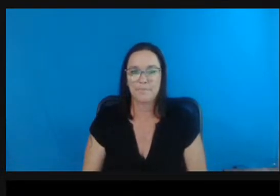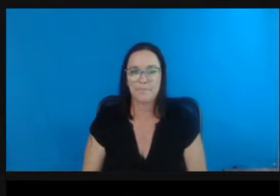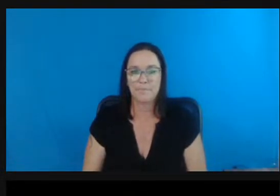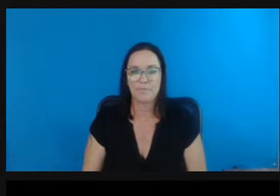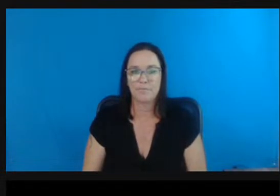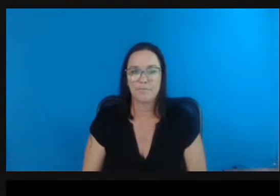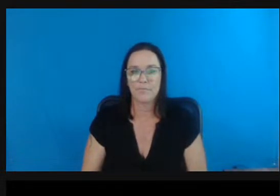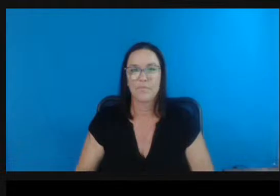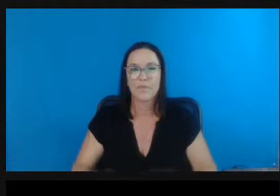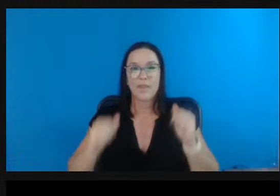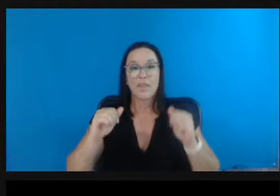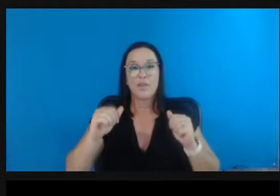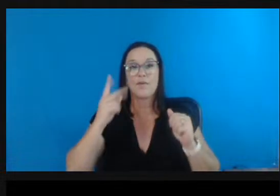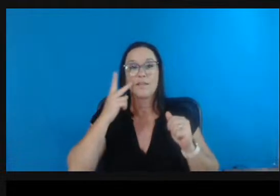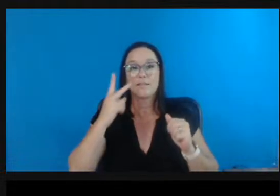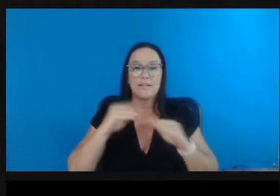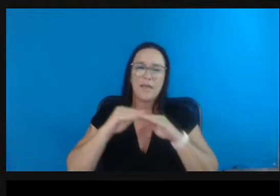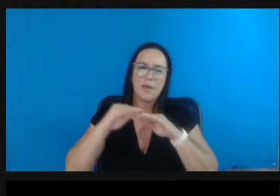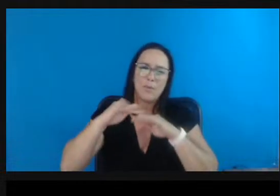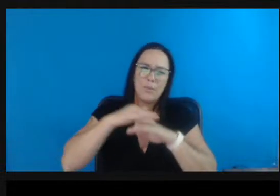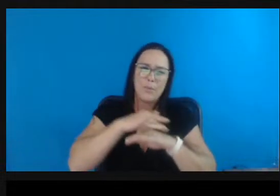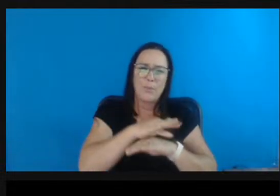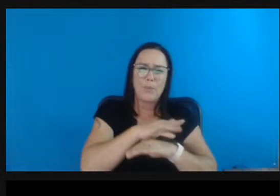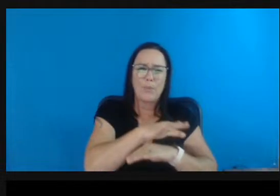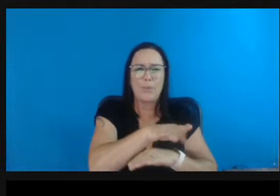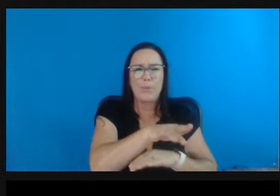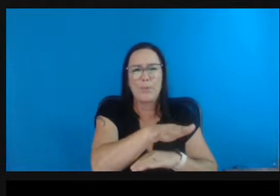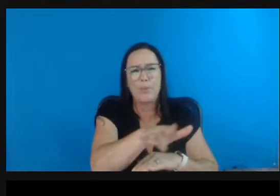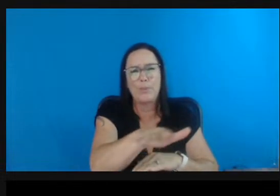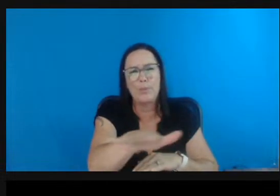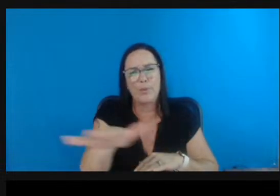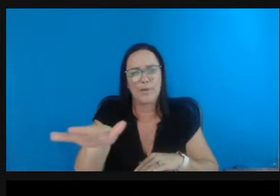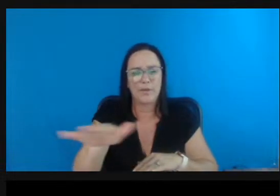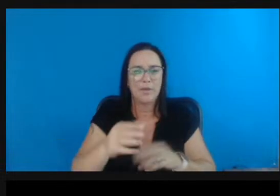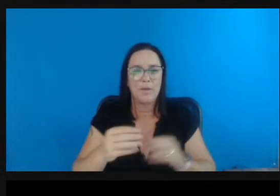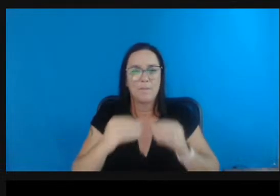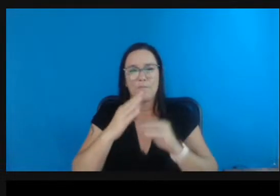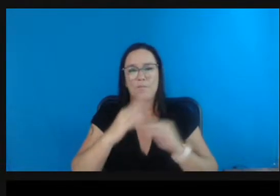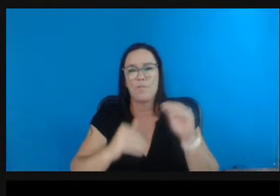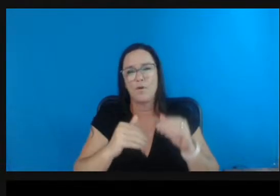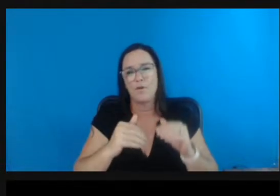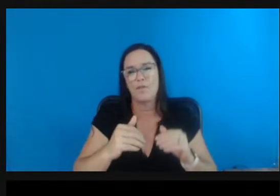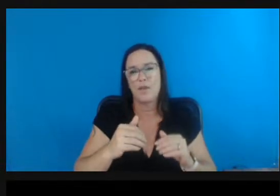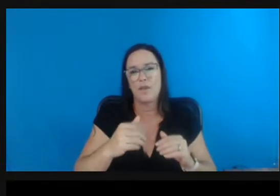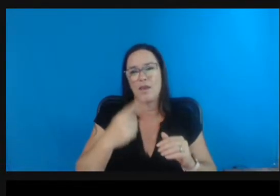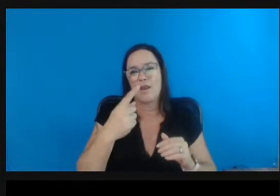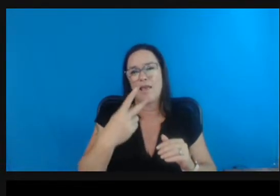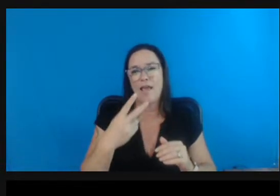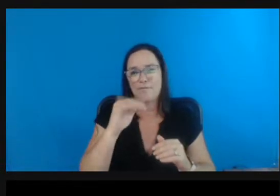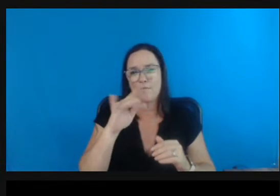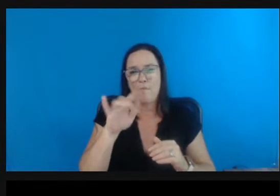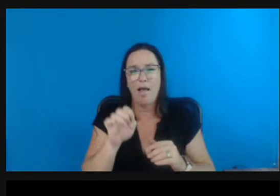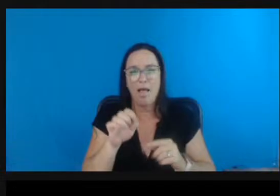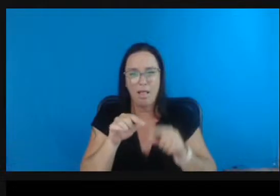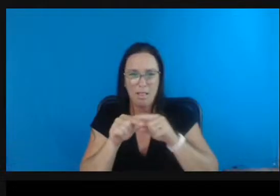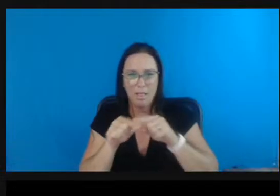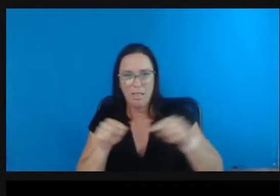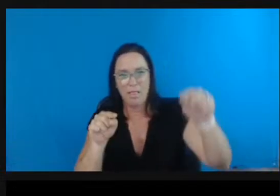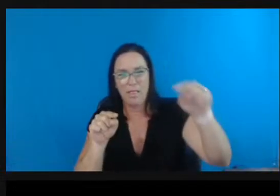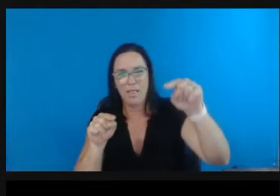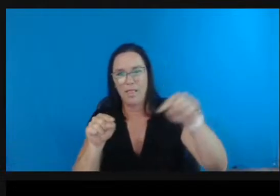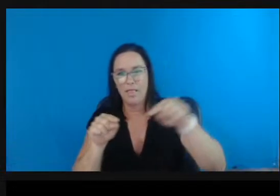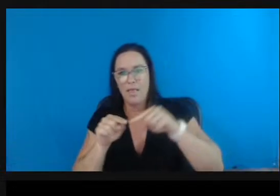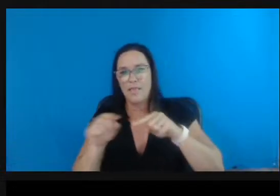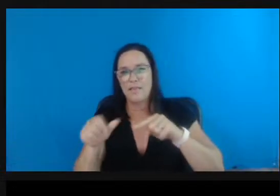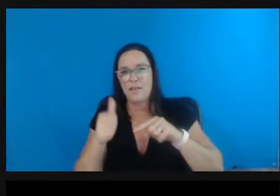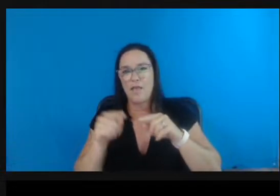this flow is here along this northern wall. They said it was over 1 kilometer long, over 1/2 mile long. There was also another branch of this